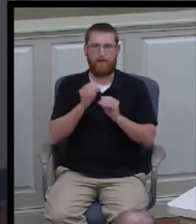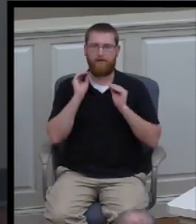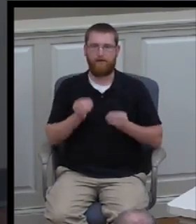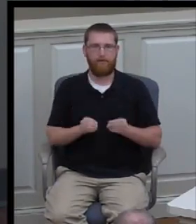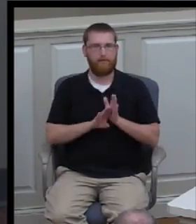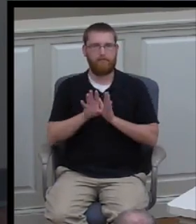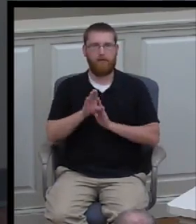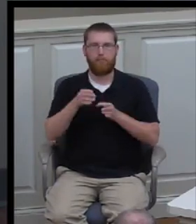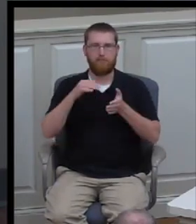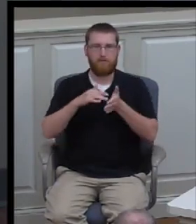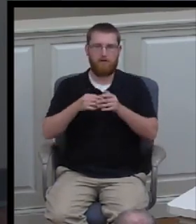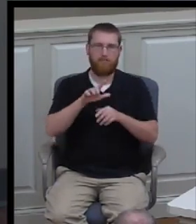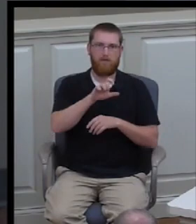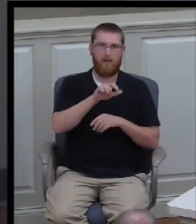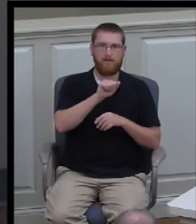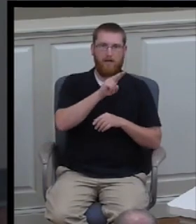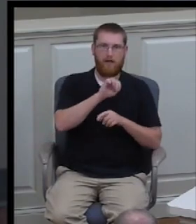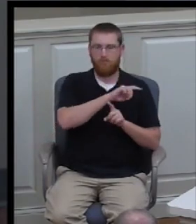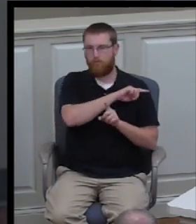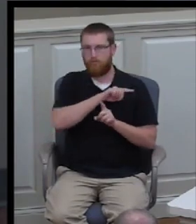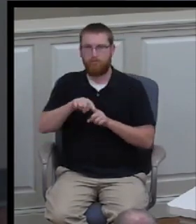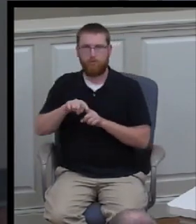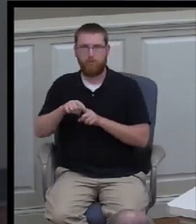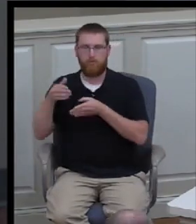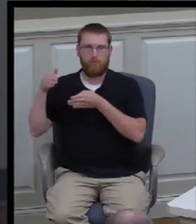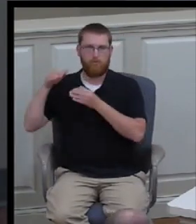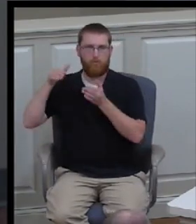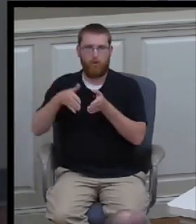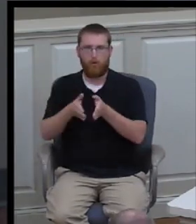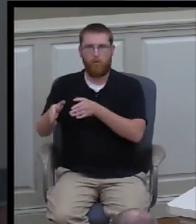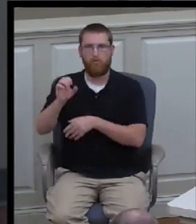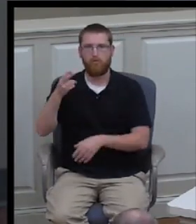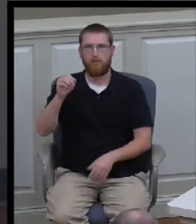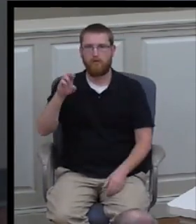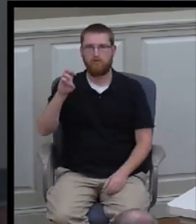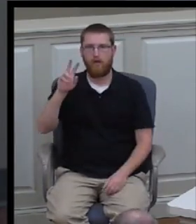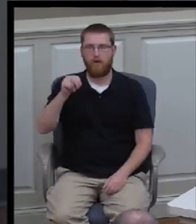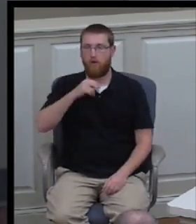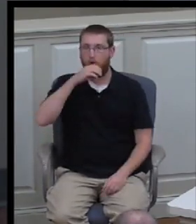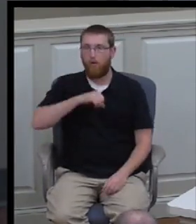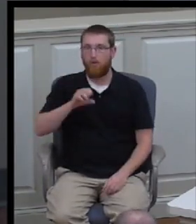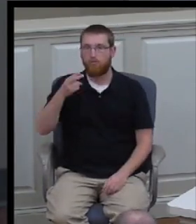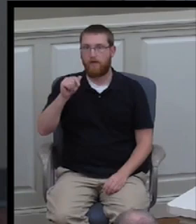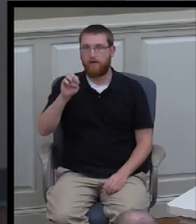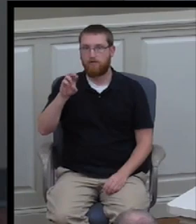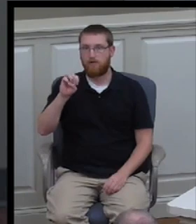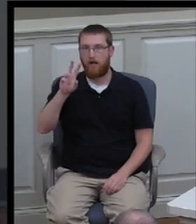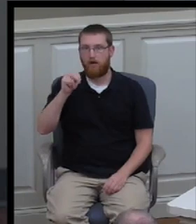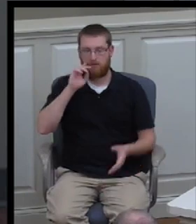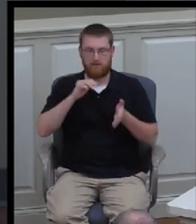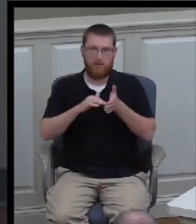developer studied from Lexington Avenue at the traffic light on down Shakertown Road, Old Shakertown Road, and studied all those